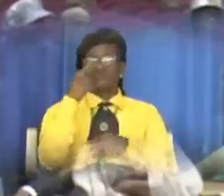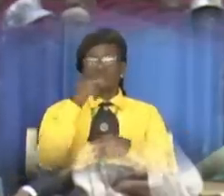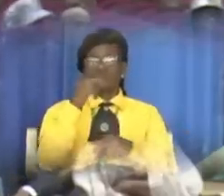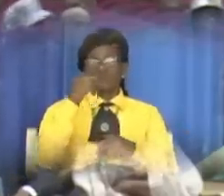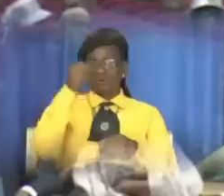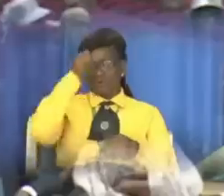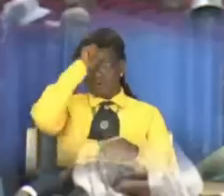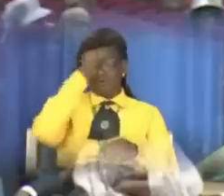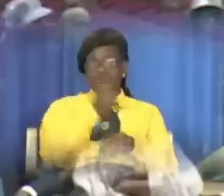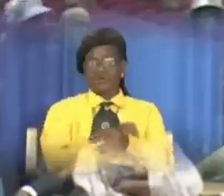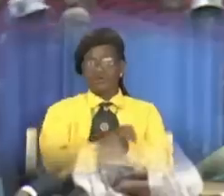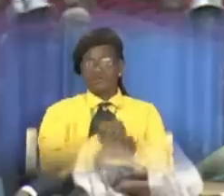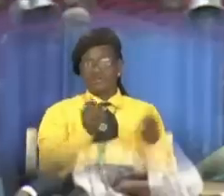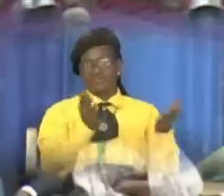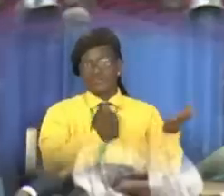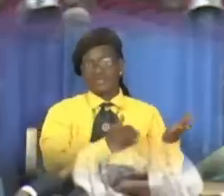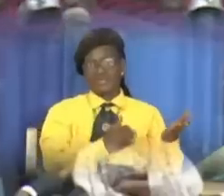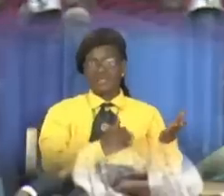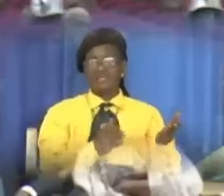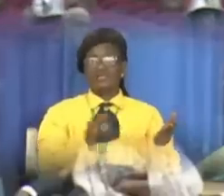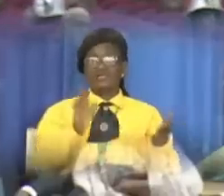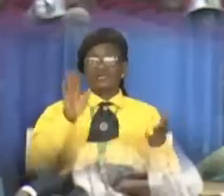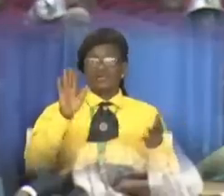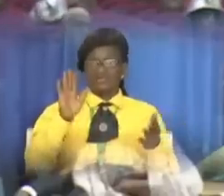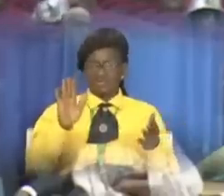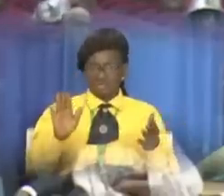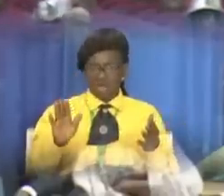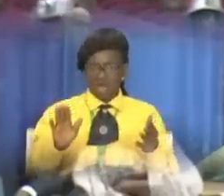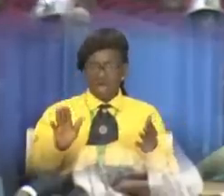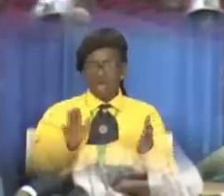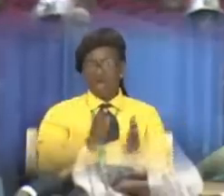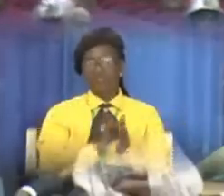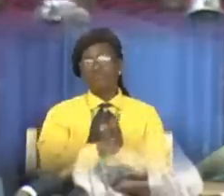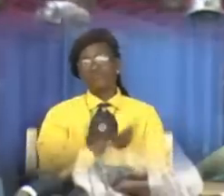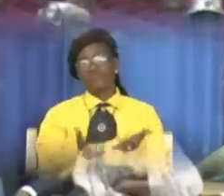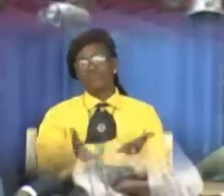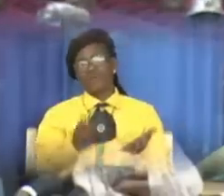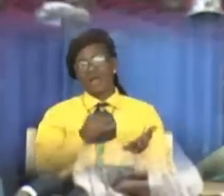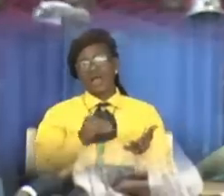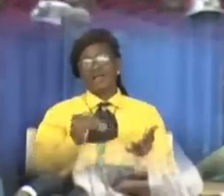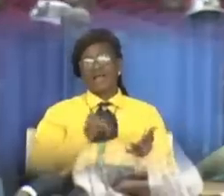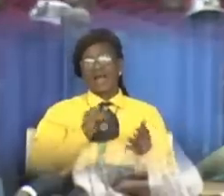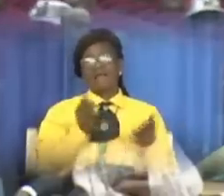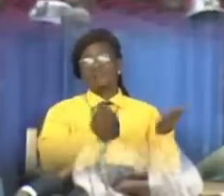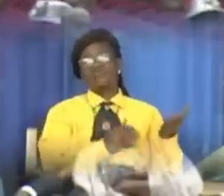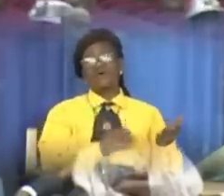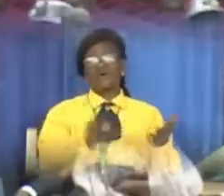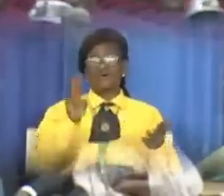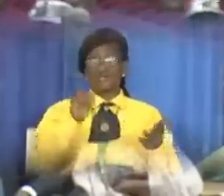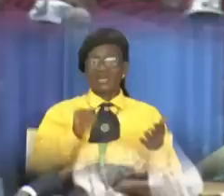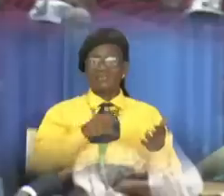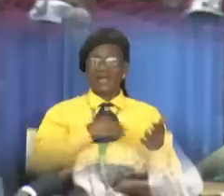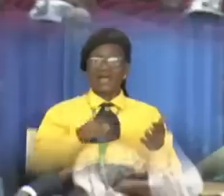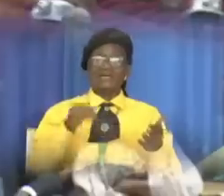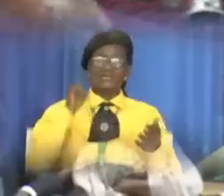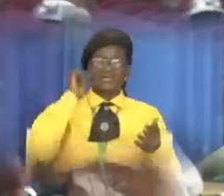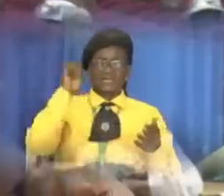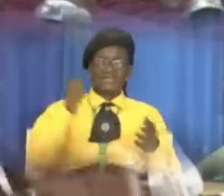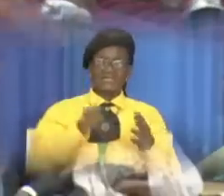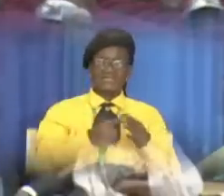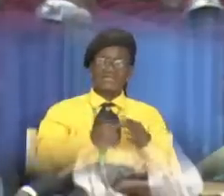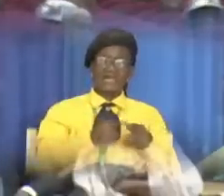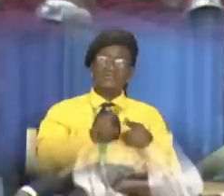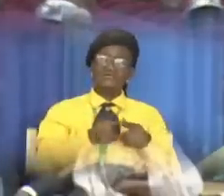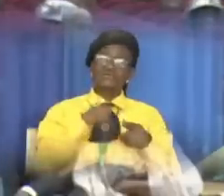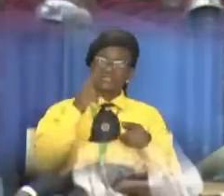Son, bring your equations. And I brought them. And he began to say, put this one on the